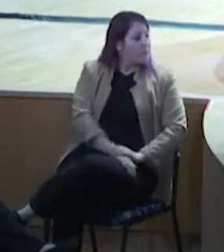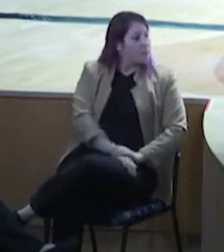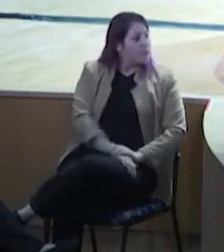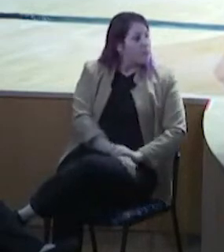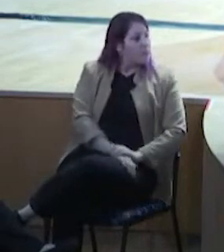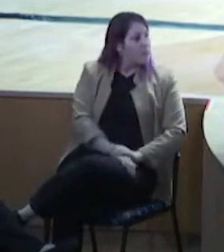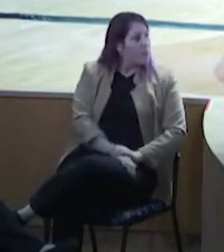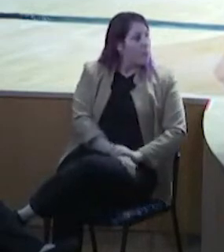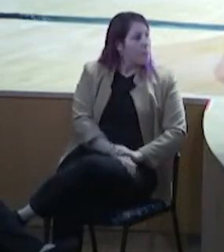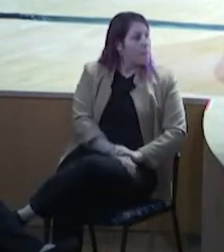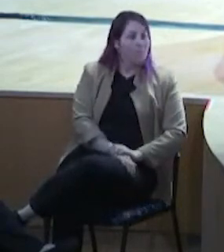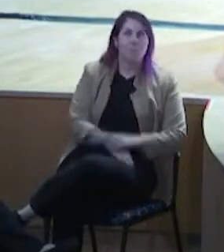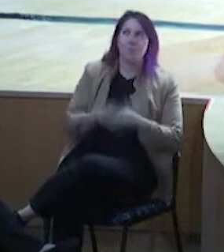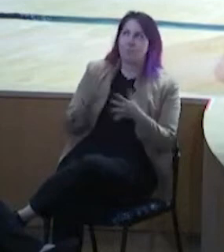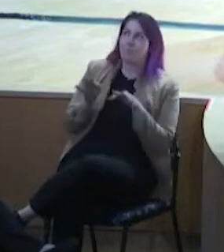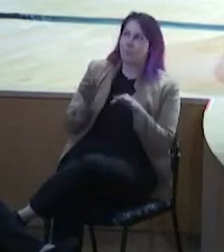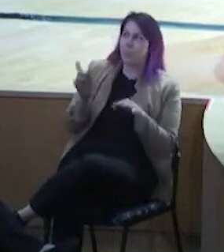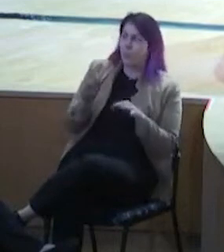where to start?